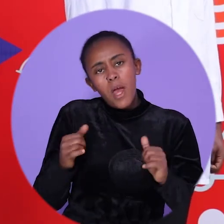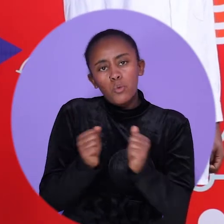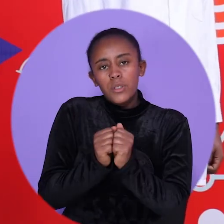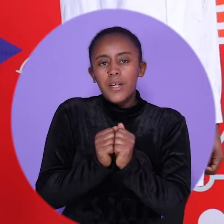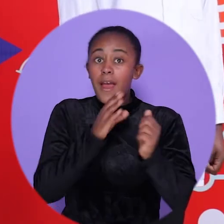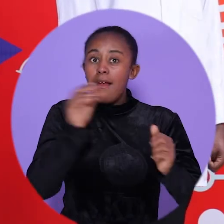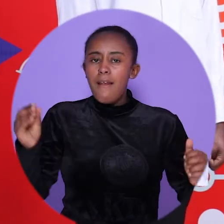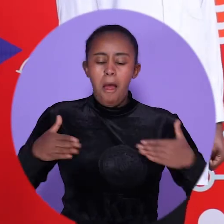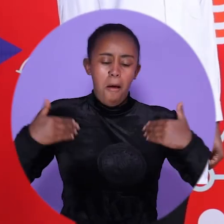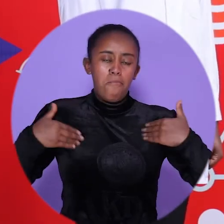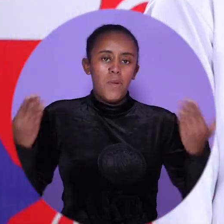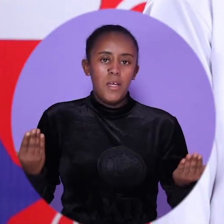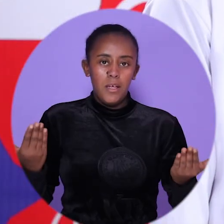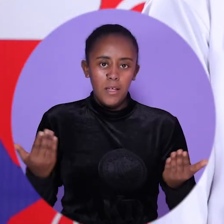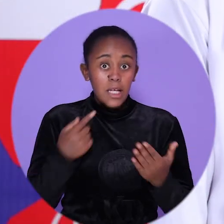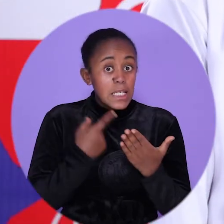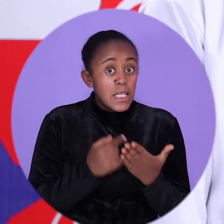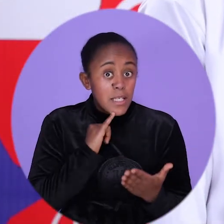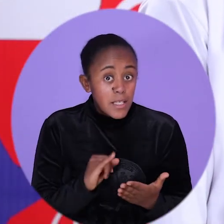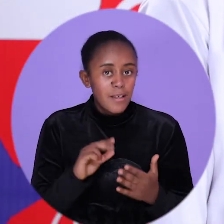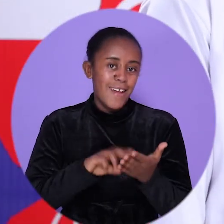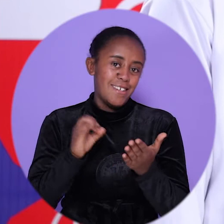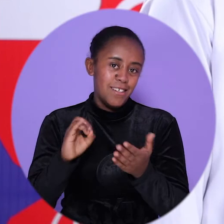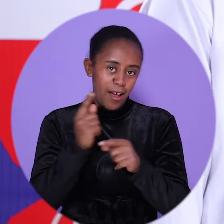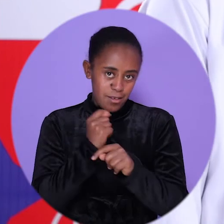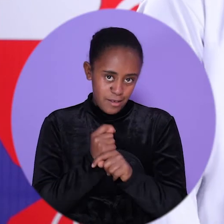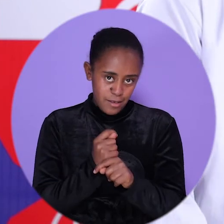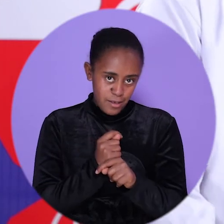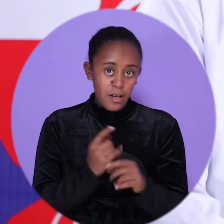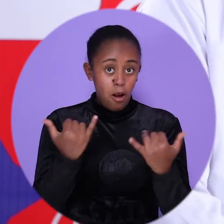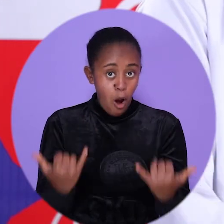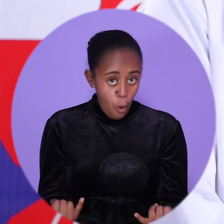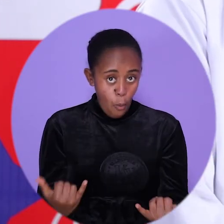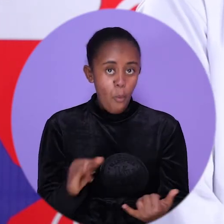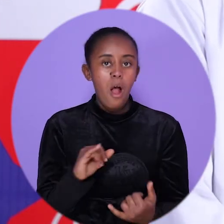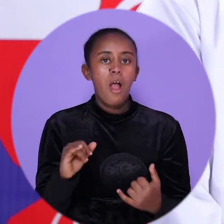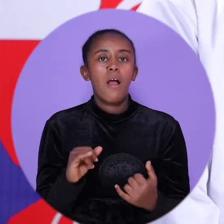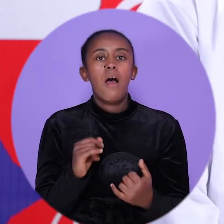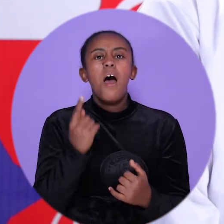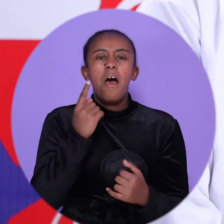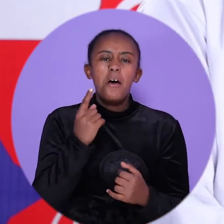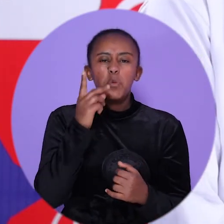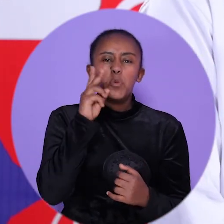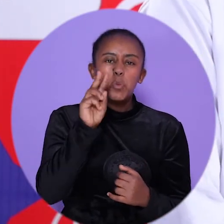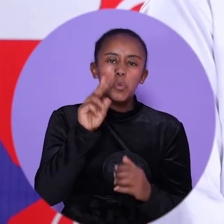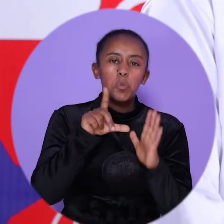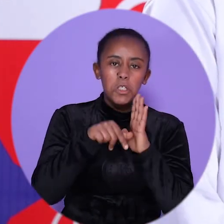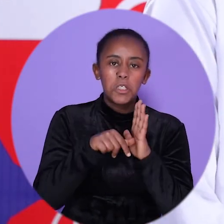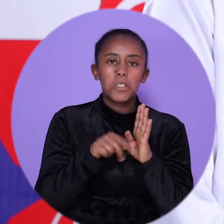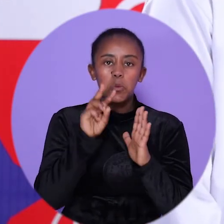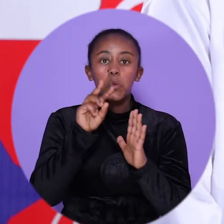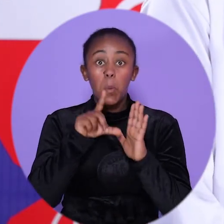and we are happy. This is the reading task. Now, I give you at least 2 minutes for